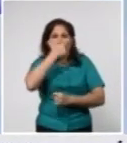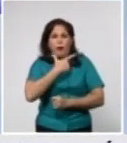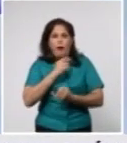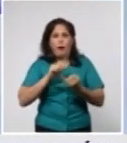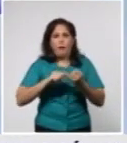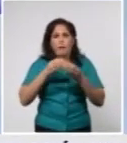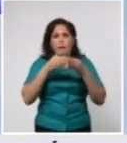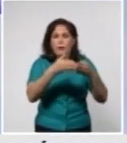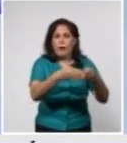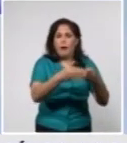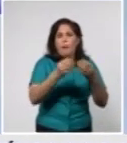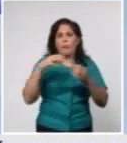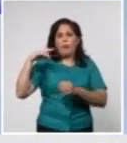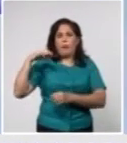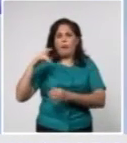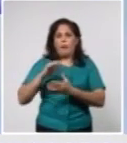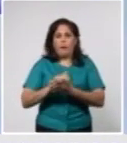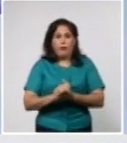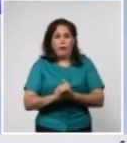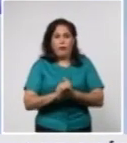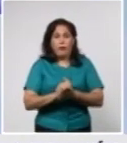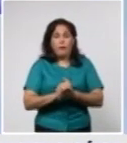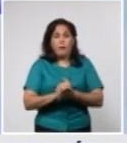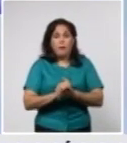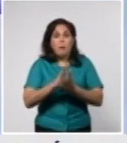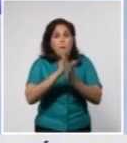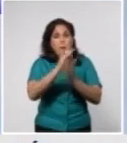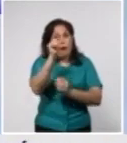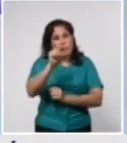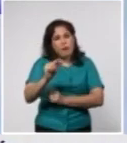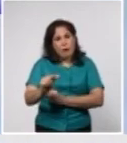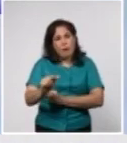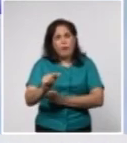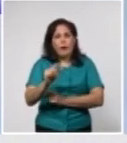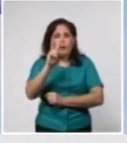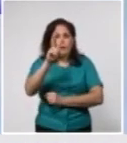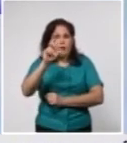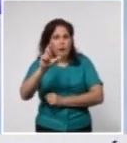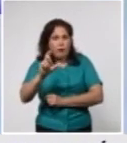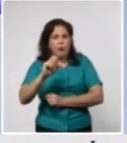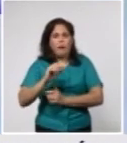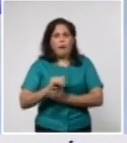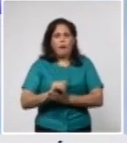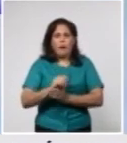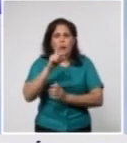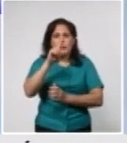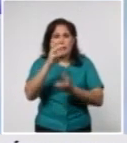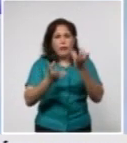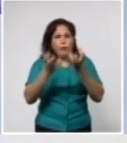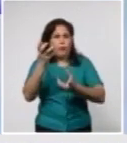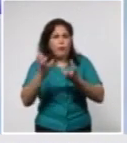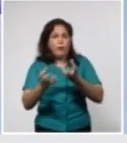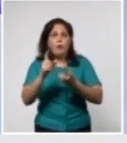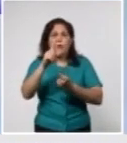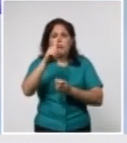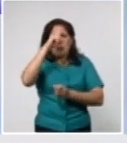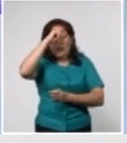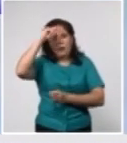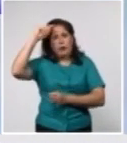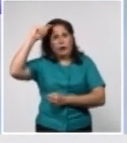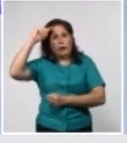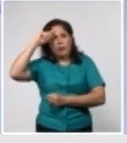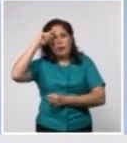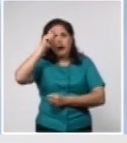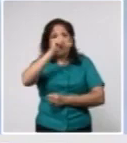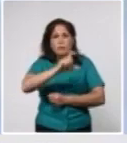provinces: Artemisa, Ciego de Ávila, Granma, Pinar del Río, Mayabeque, Villa Clara,